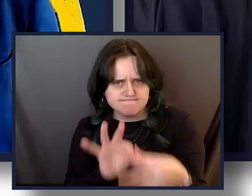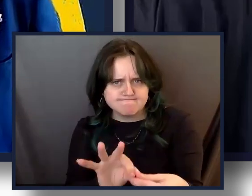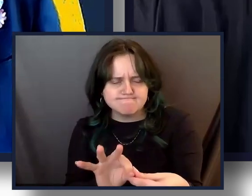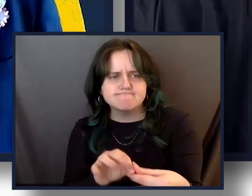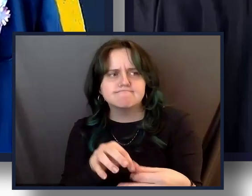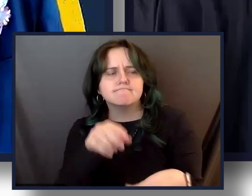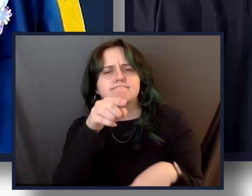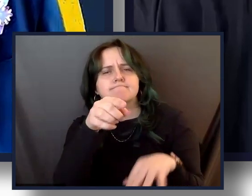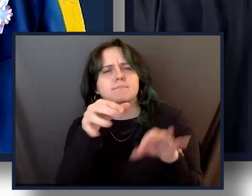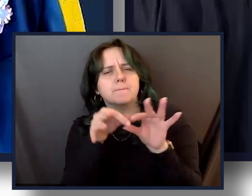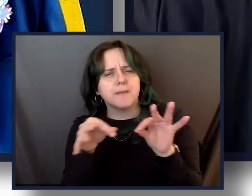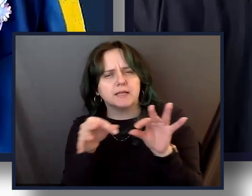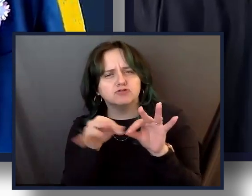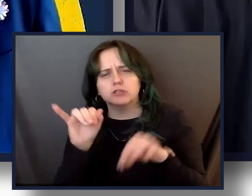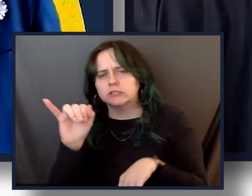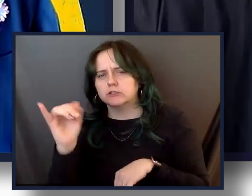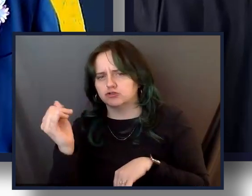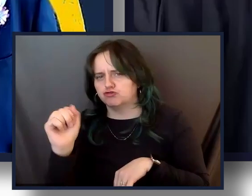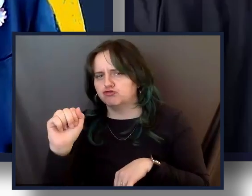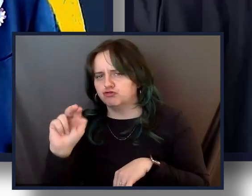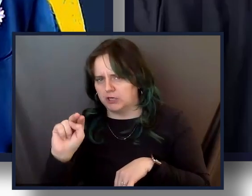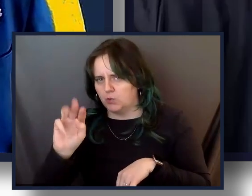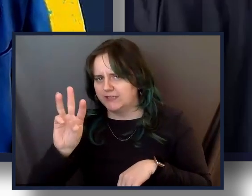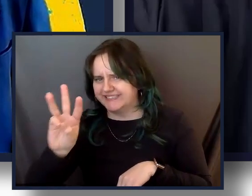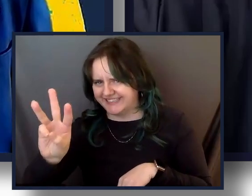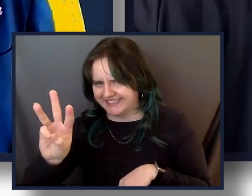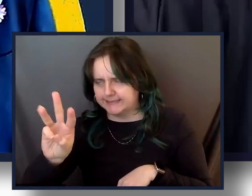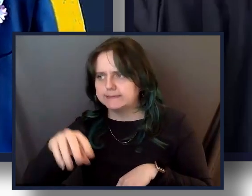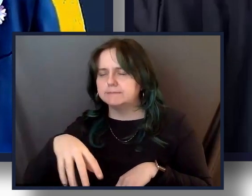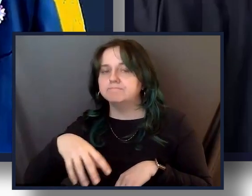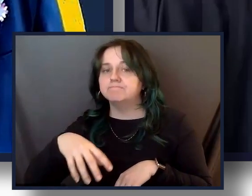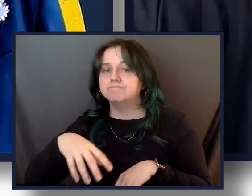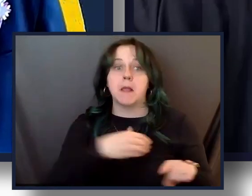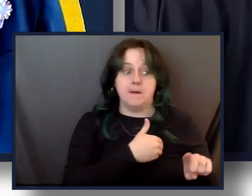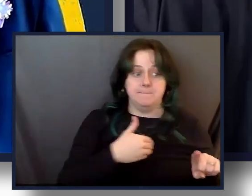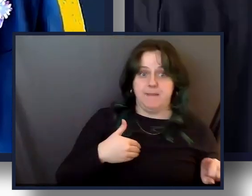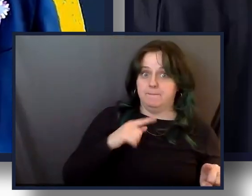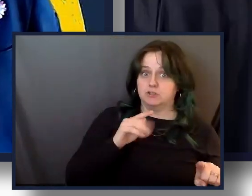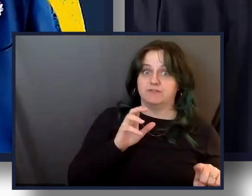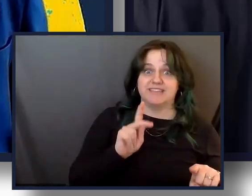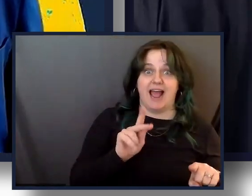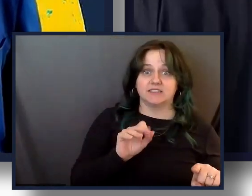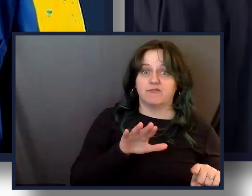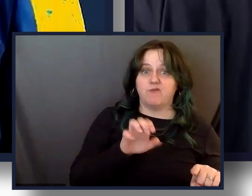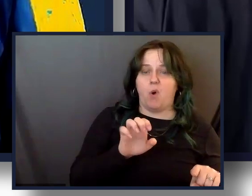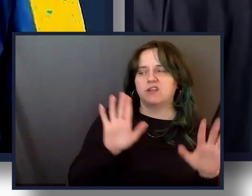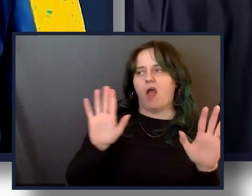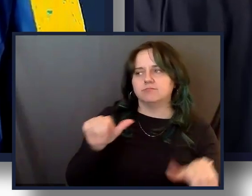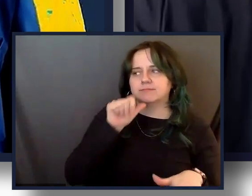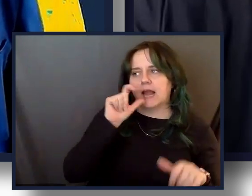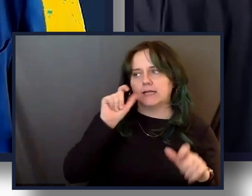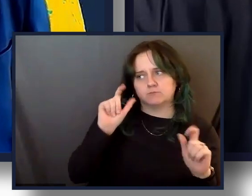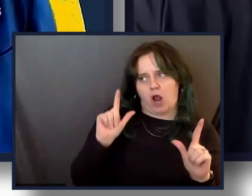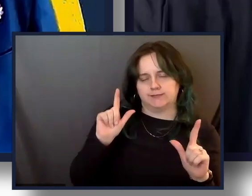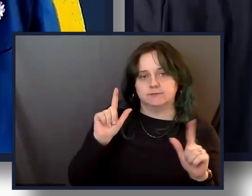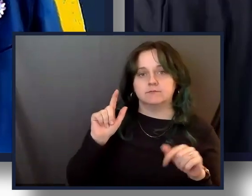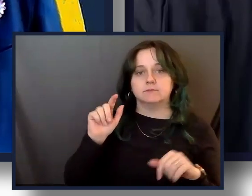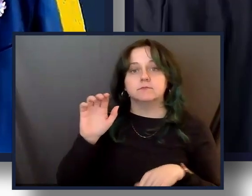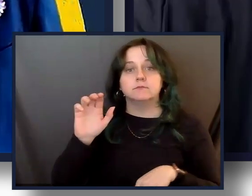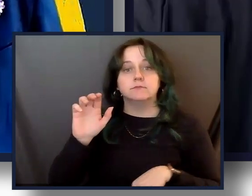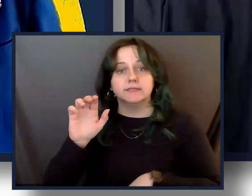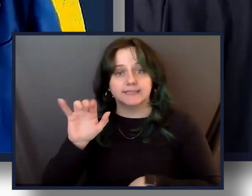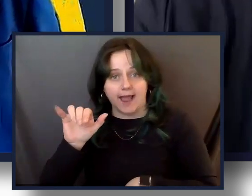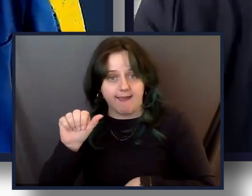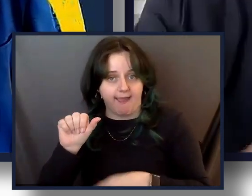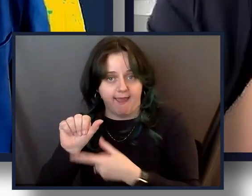mentioned January 6th was not a surprise to the members of the task force, although the CIA was not able to